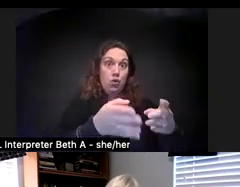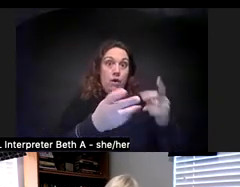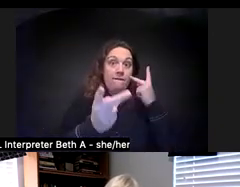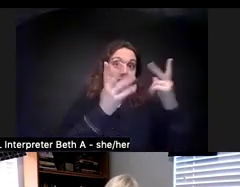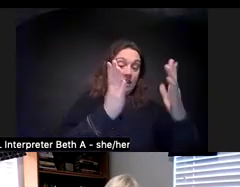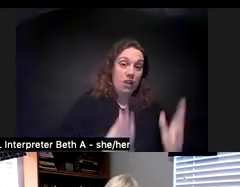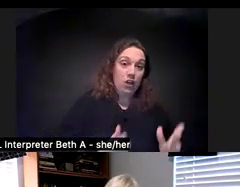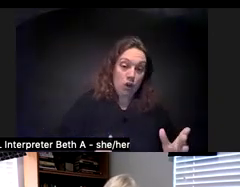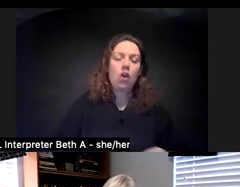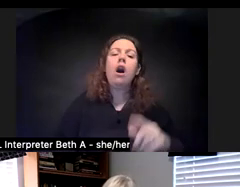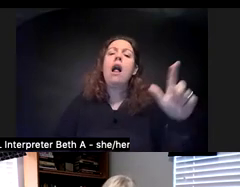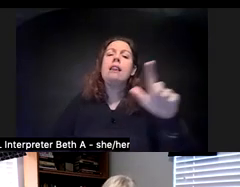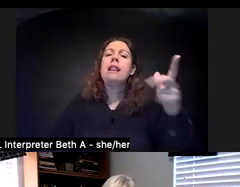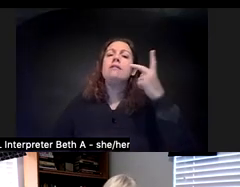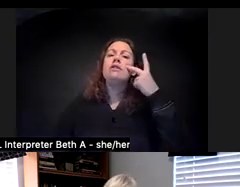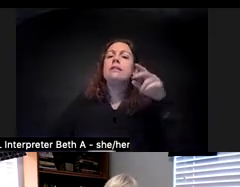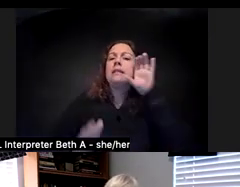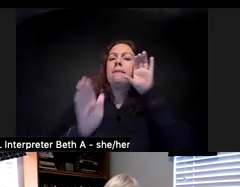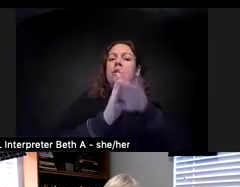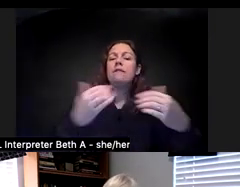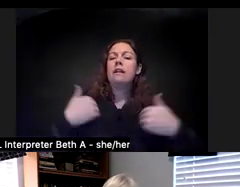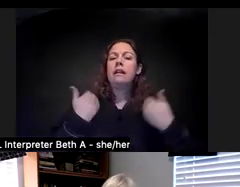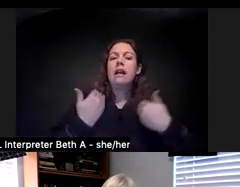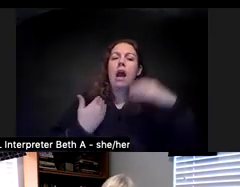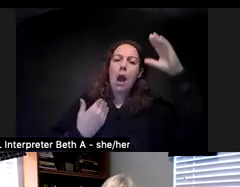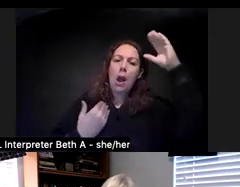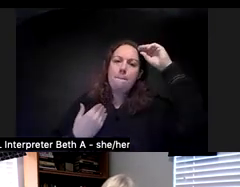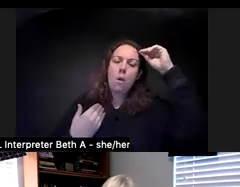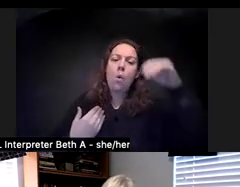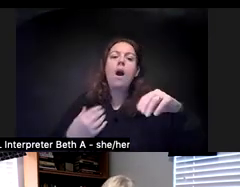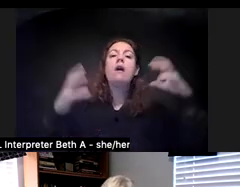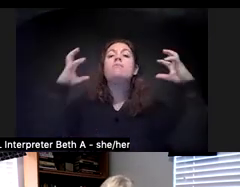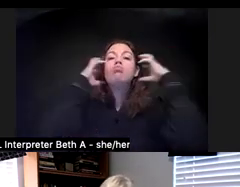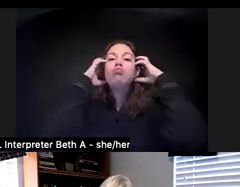left, you see a photograph of a young boy looking up at a